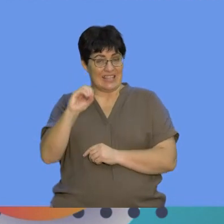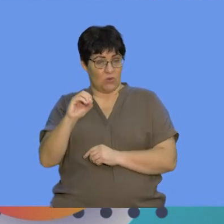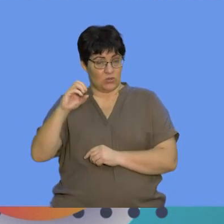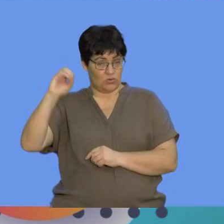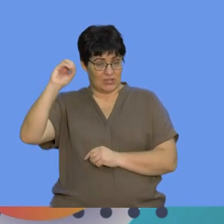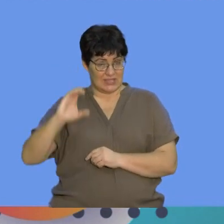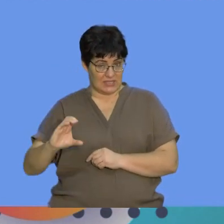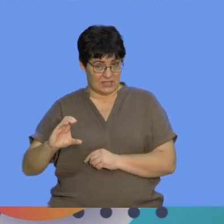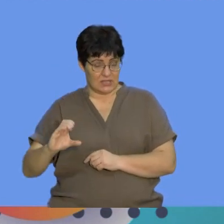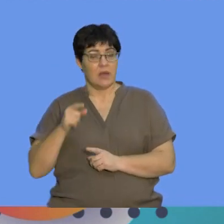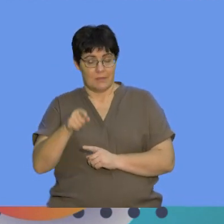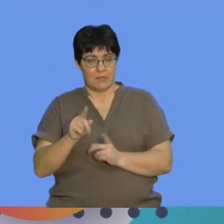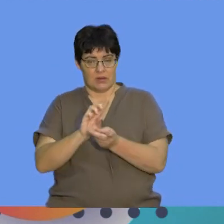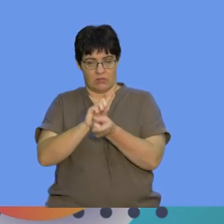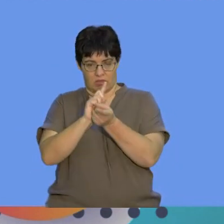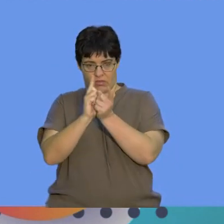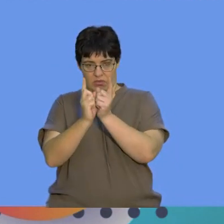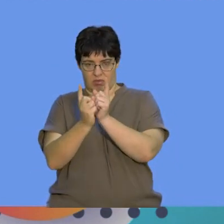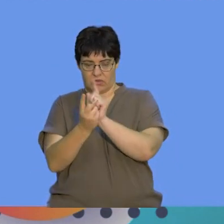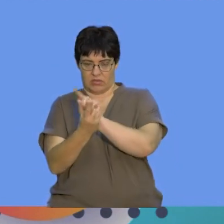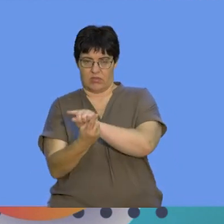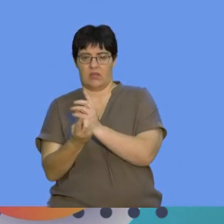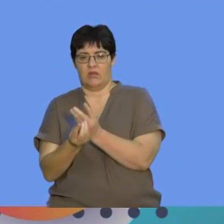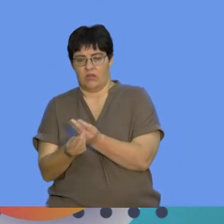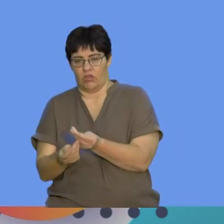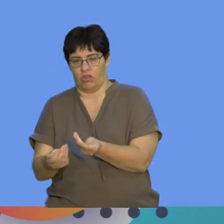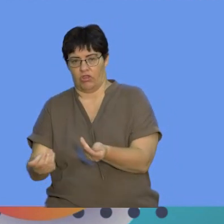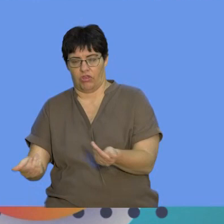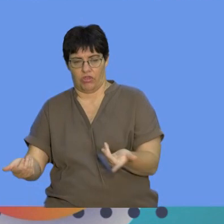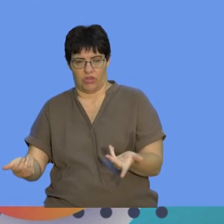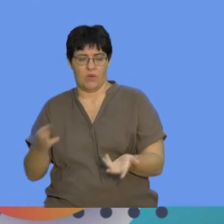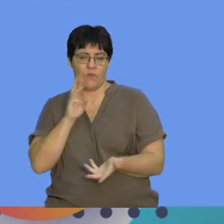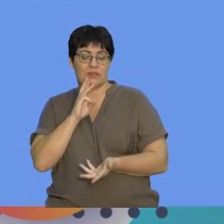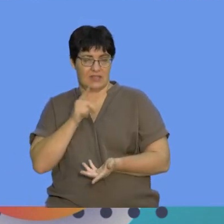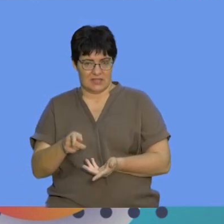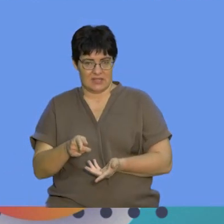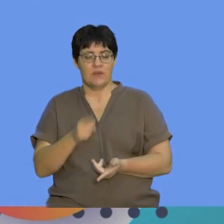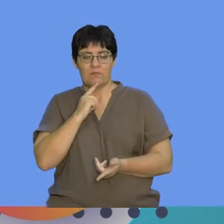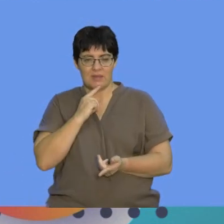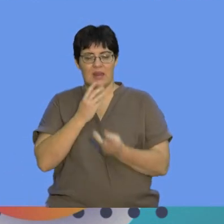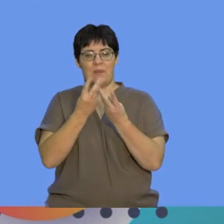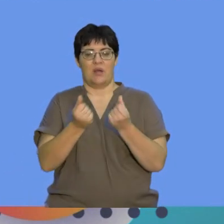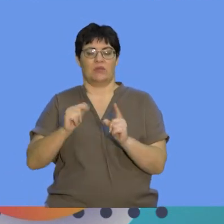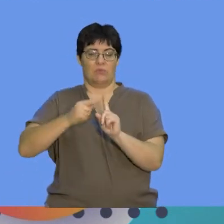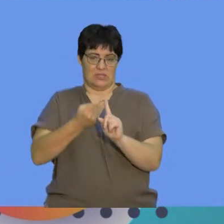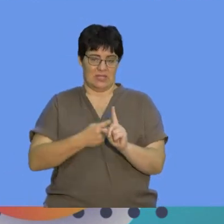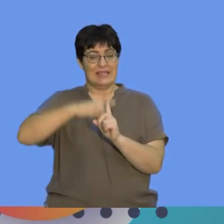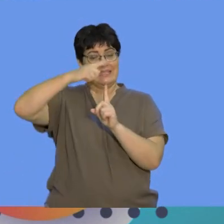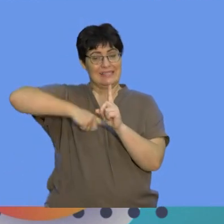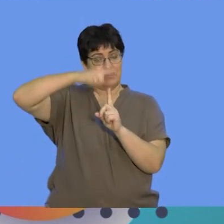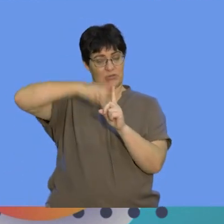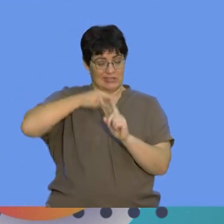will start to turn from solid to liquid. That's exactly what we mean when we talk about the melting point, the temperature at which